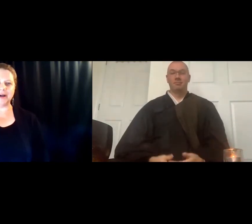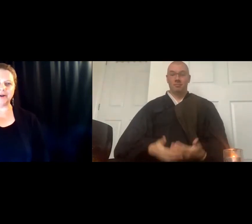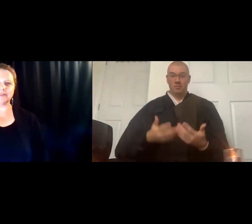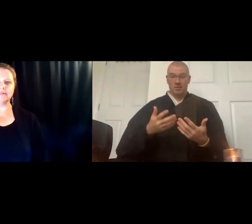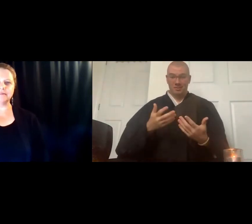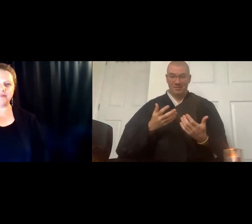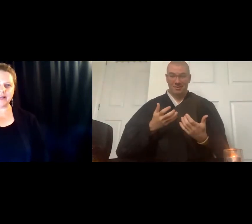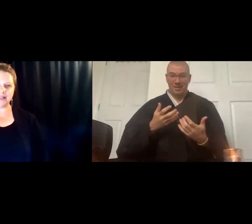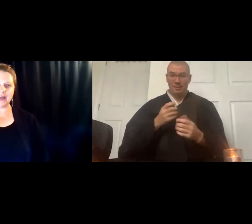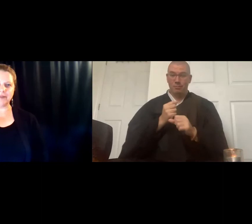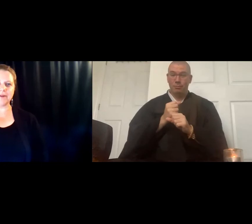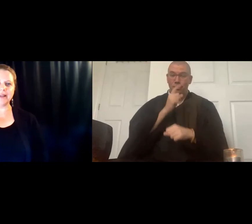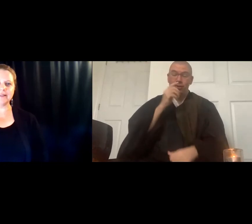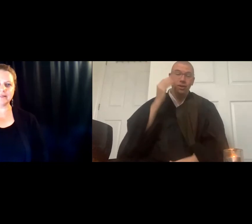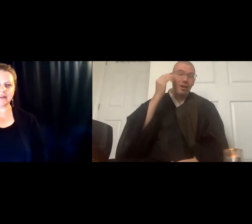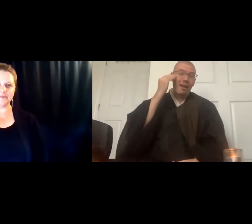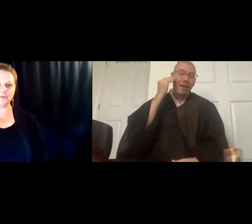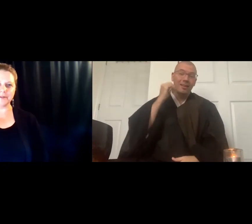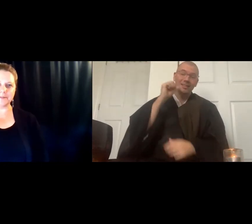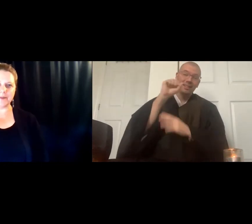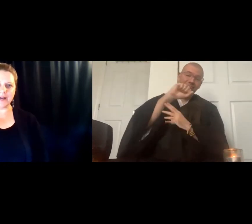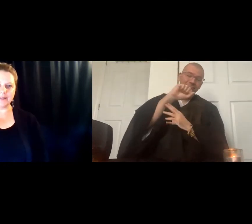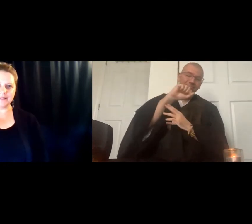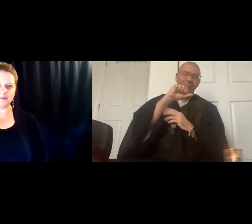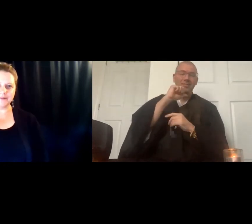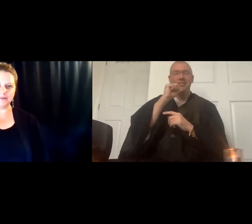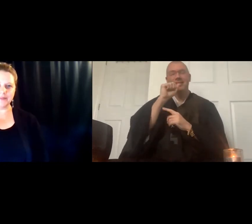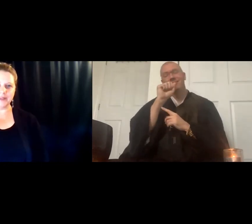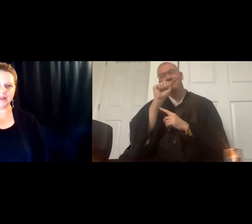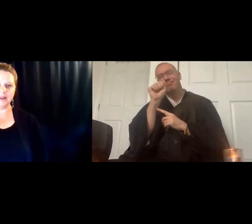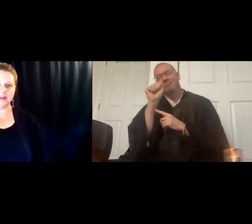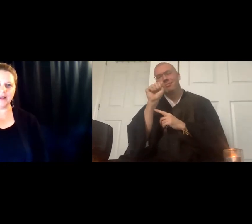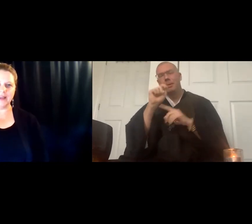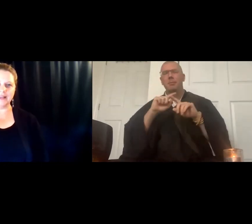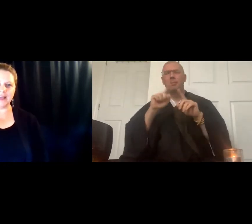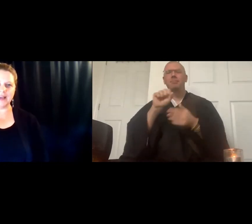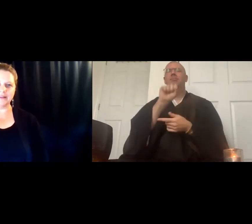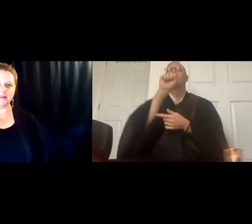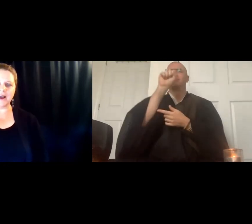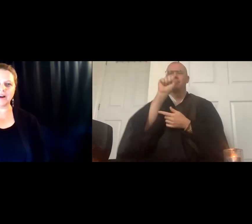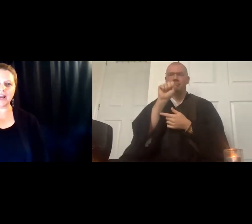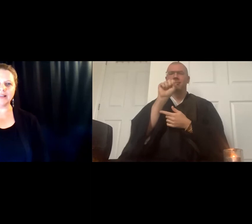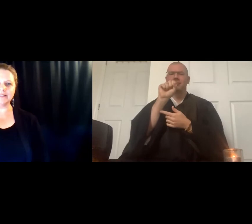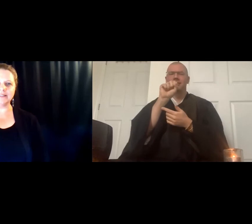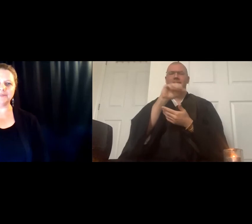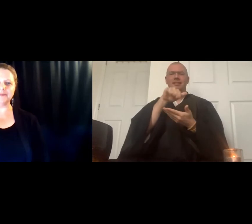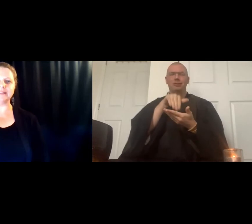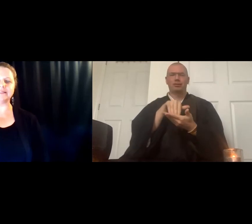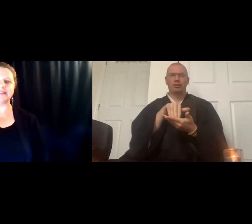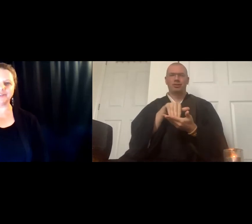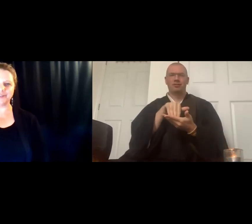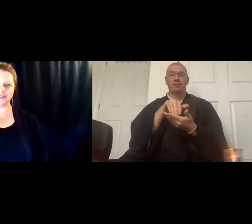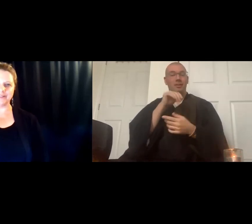all about finding that right, comfortable spot. And again, our heads need to